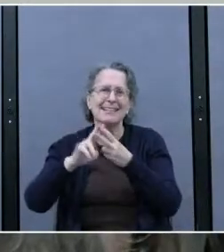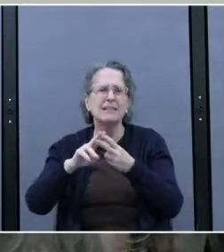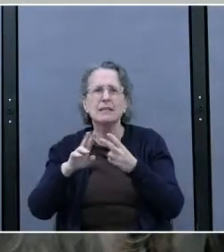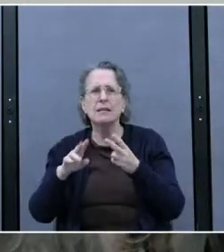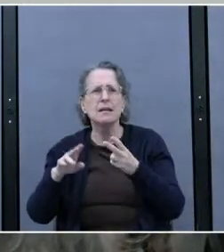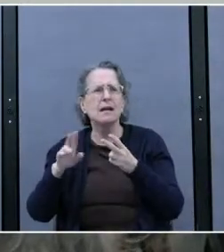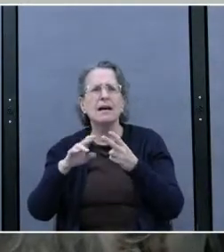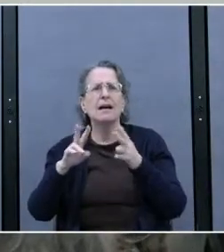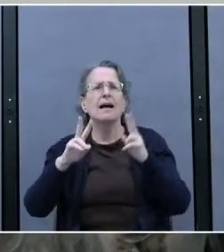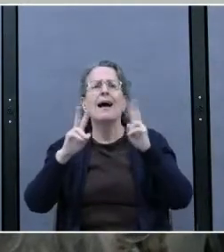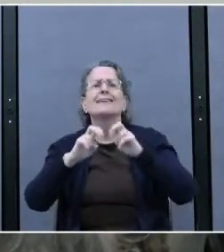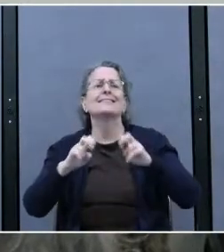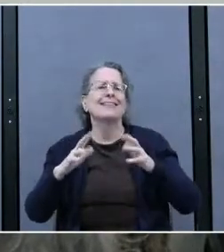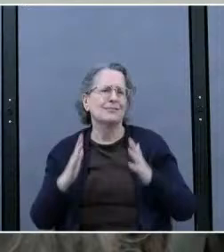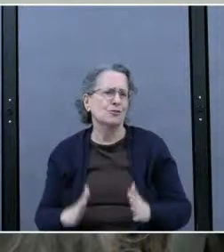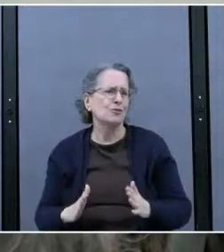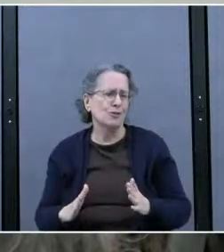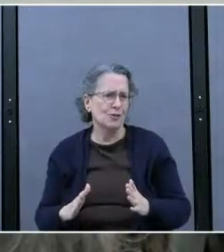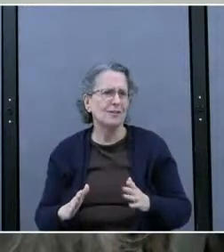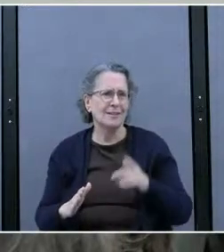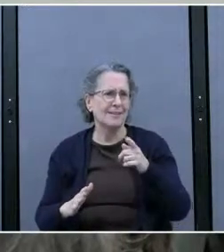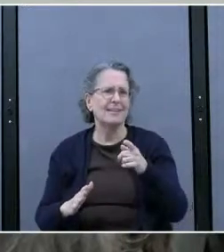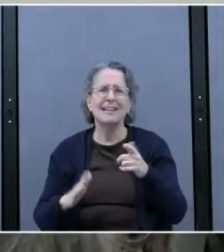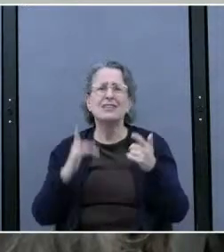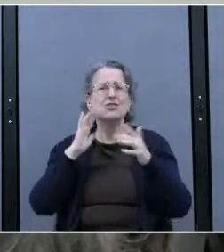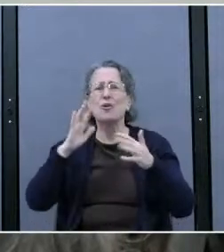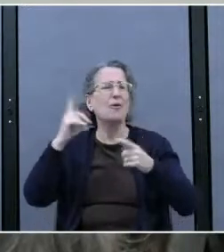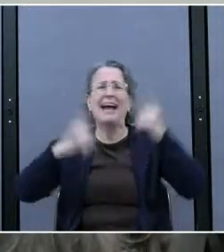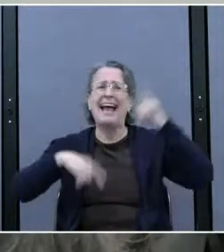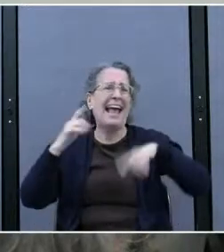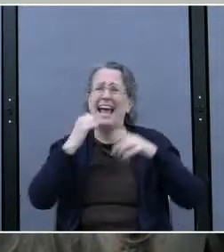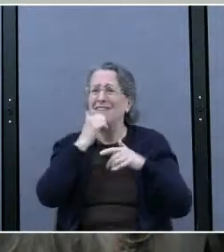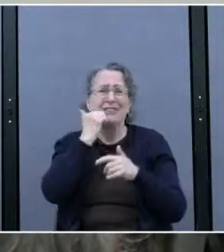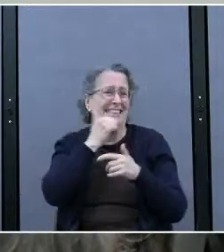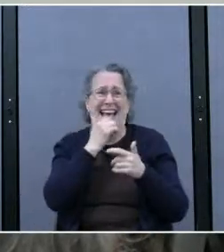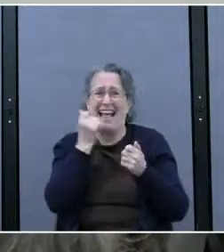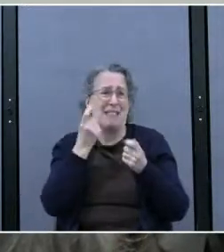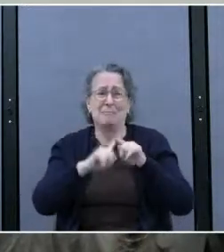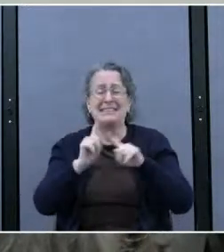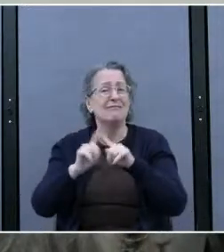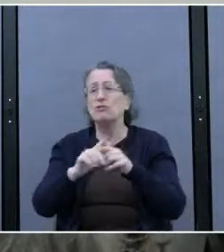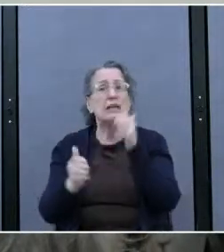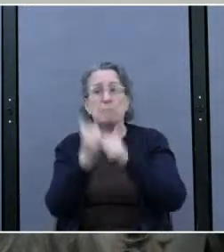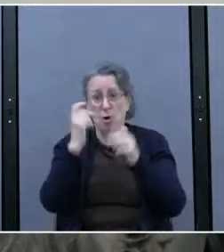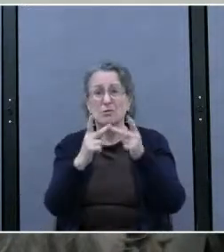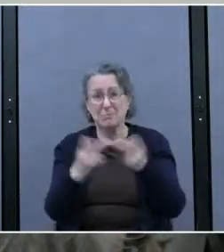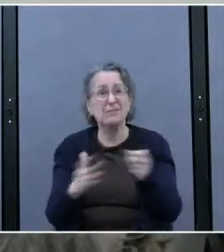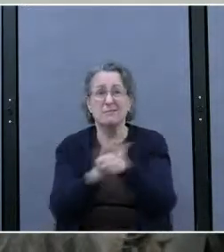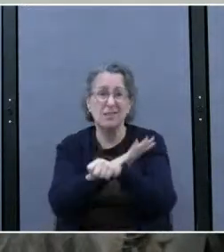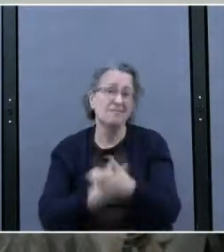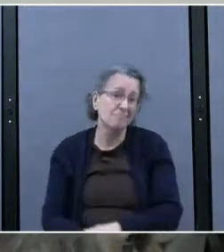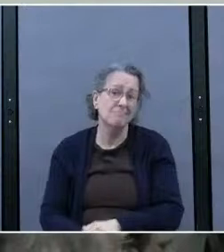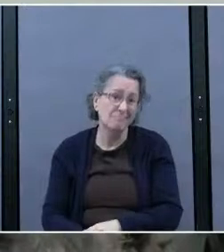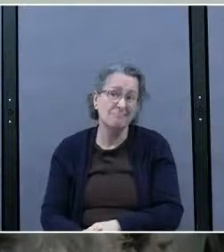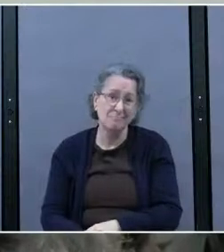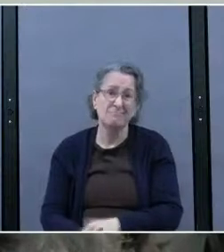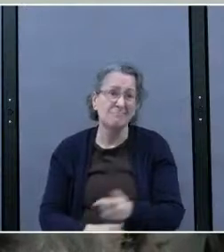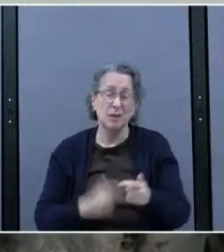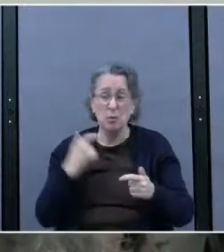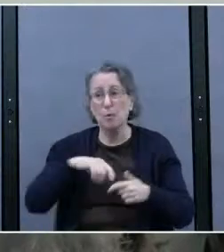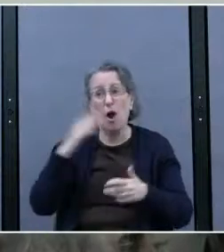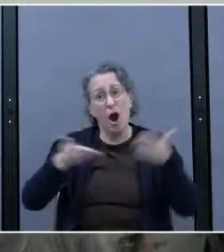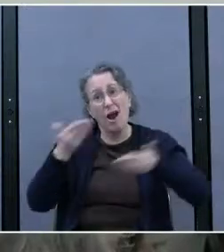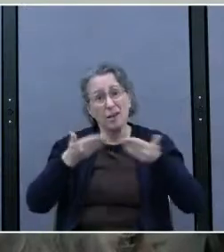assessor's tech is coming up too. Yeah, so it varies. Most of them are full, really. Yeah. Or they're filling up. So it would be the